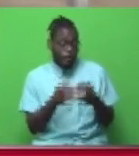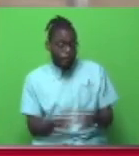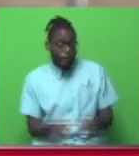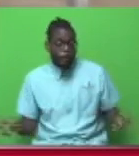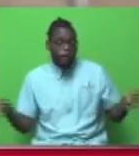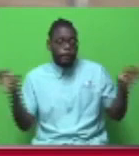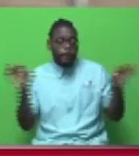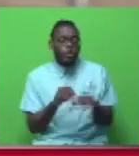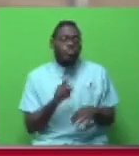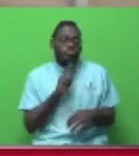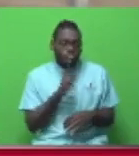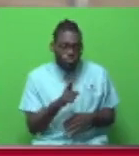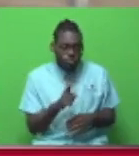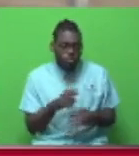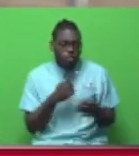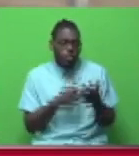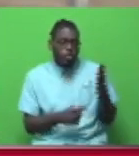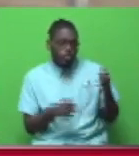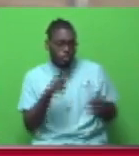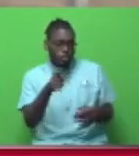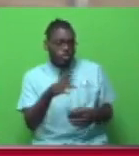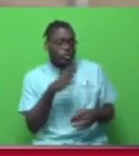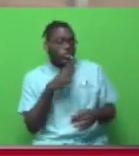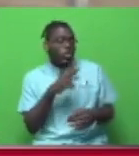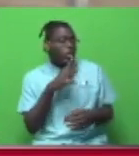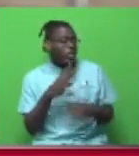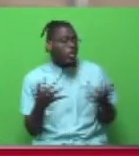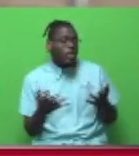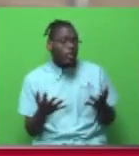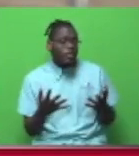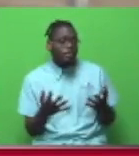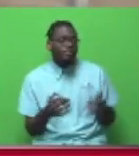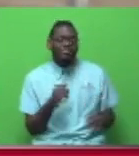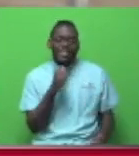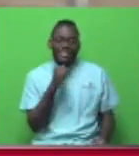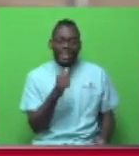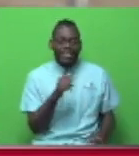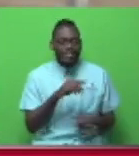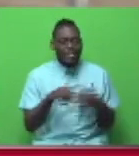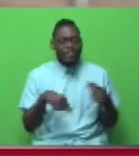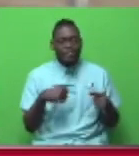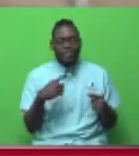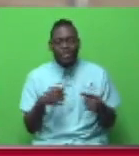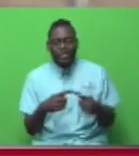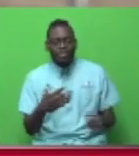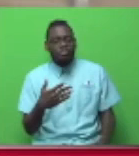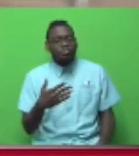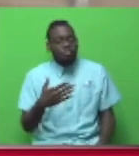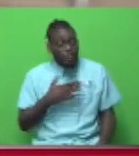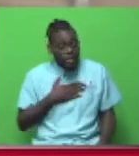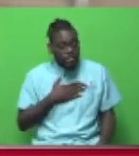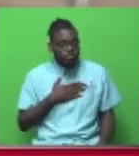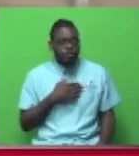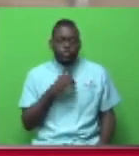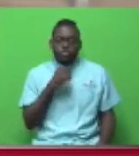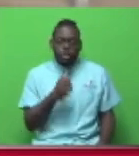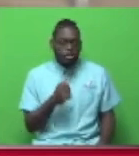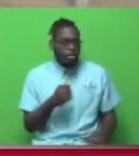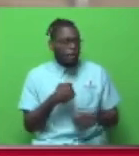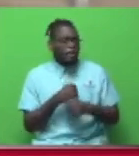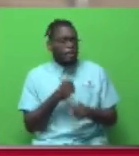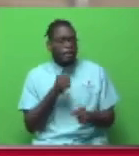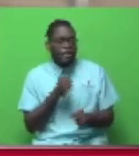to, one of the Rams didn't make my Ram did not make $11.9 million in legal